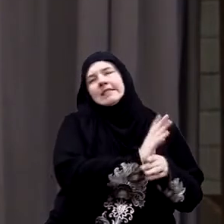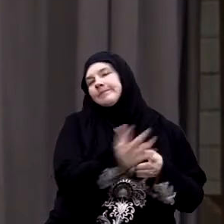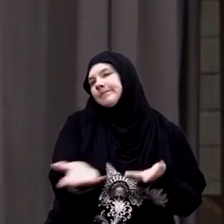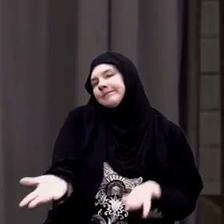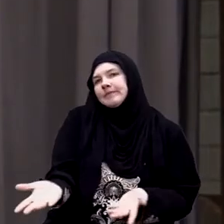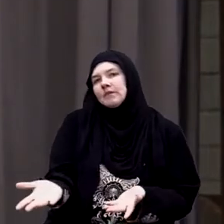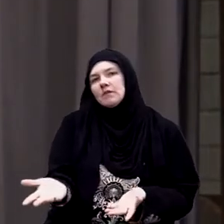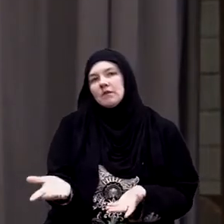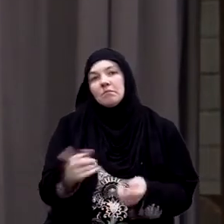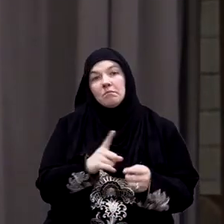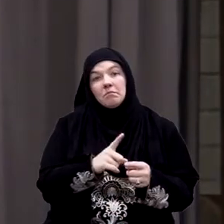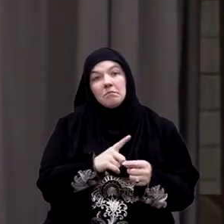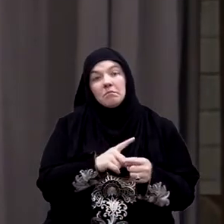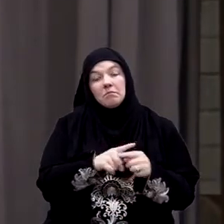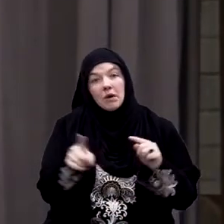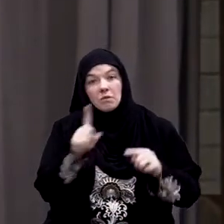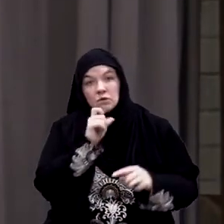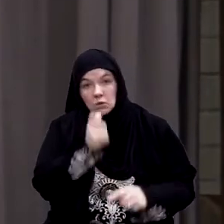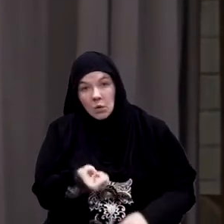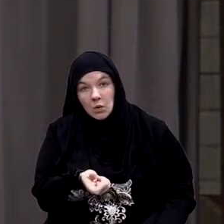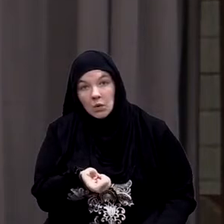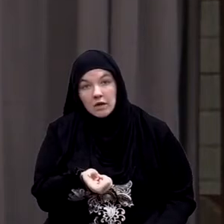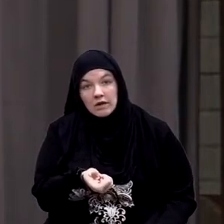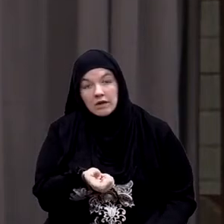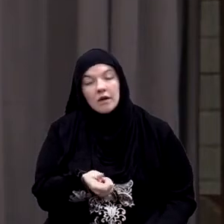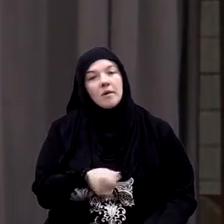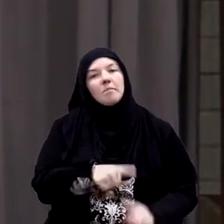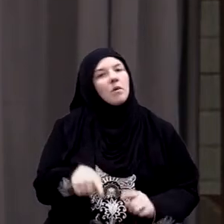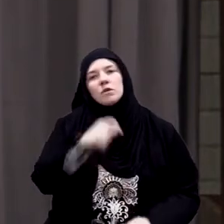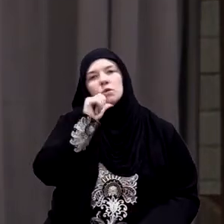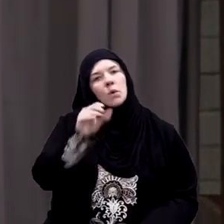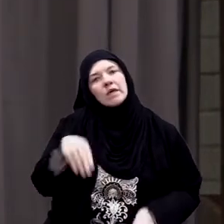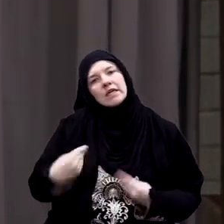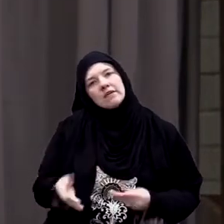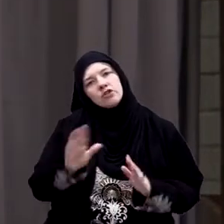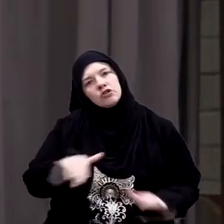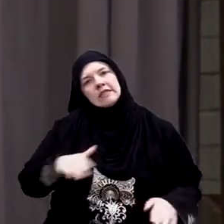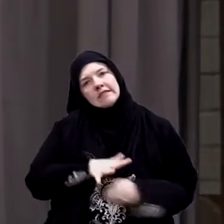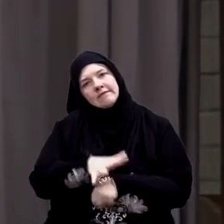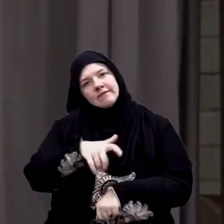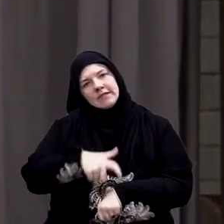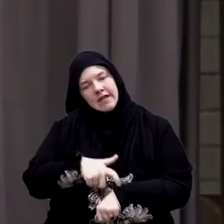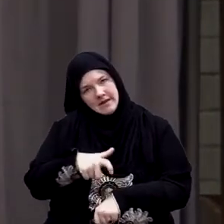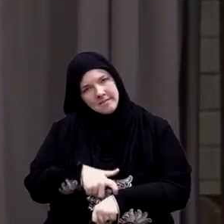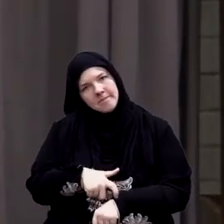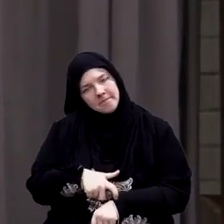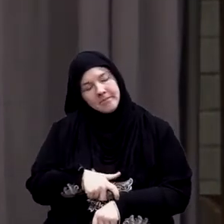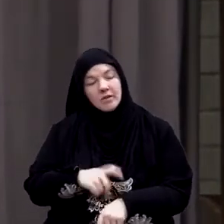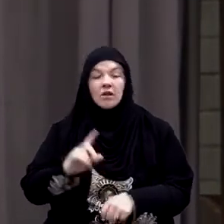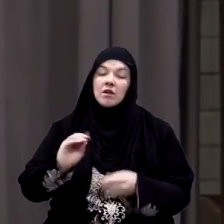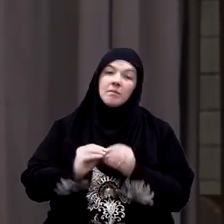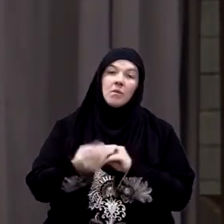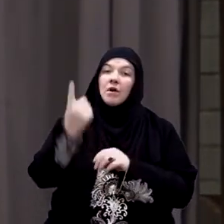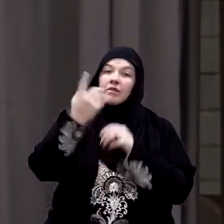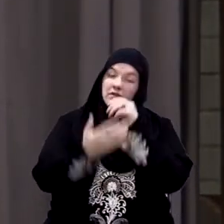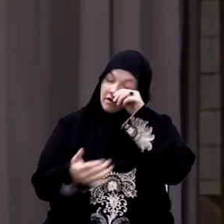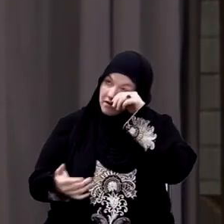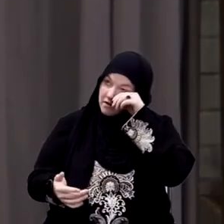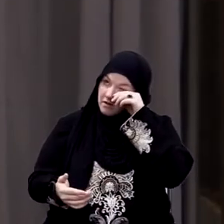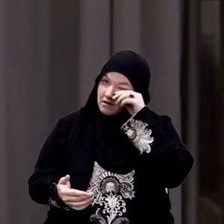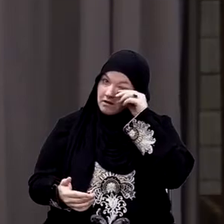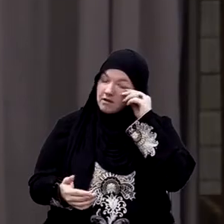So we don't. But we actually don't give them time. So the number one thing to give your